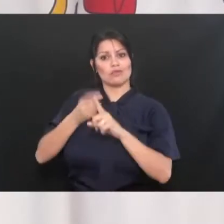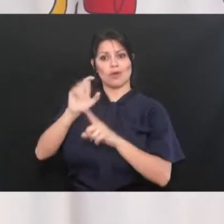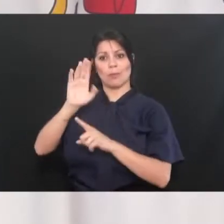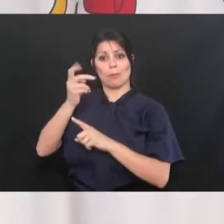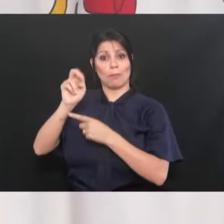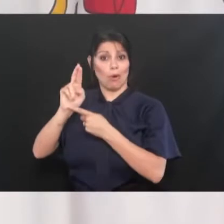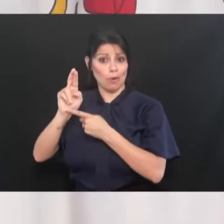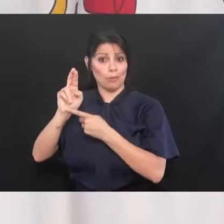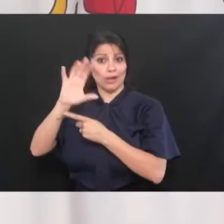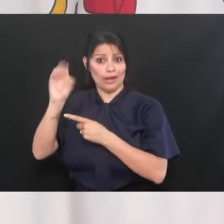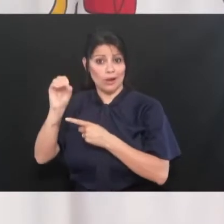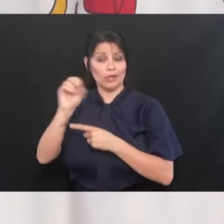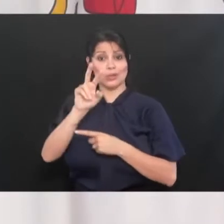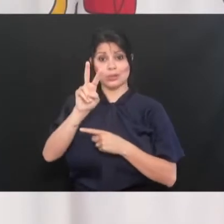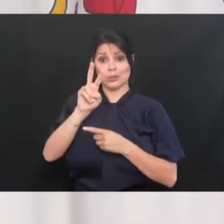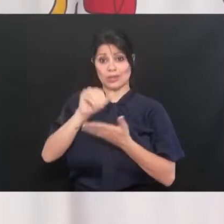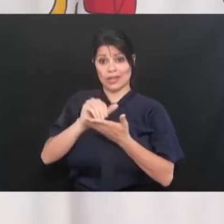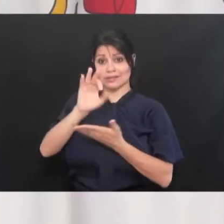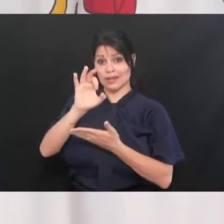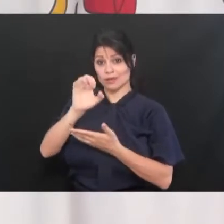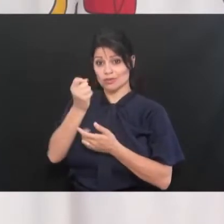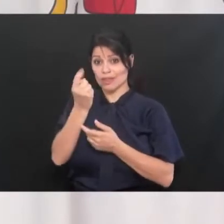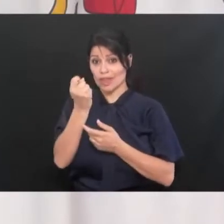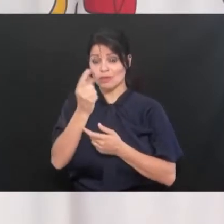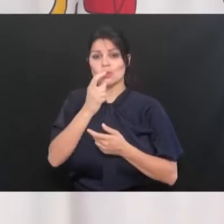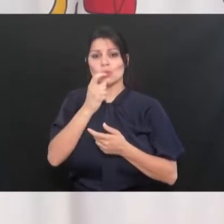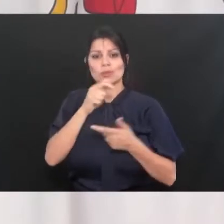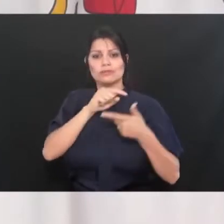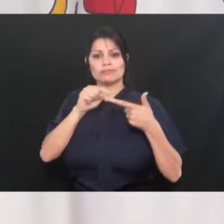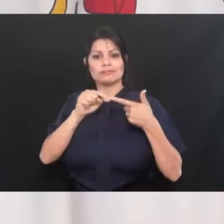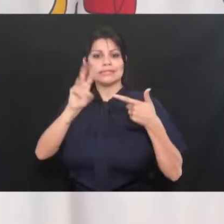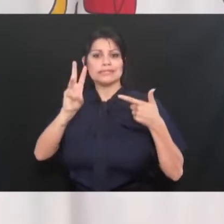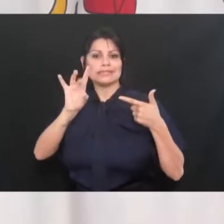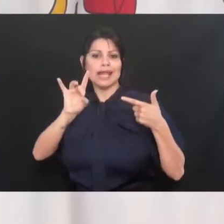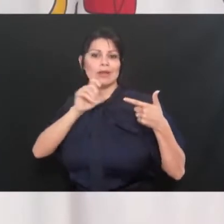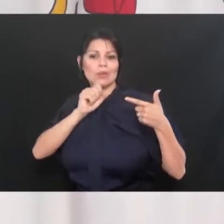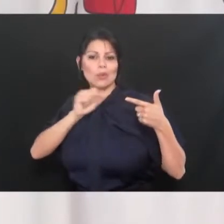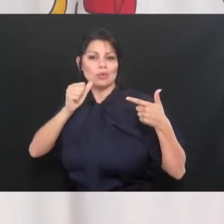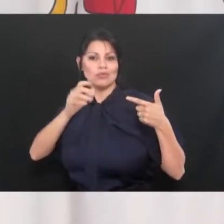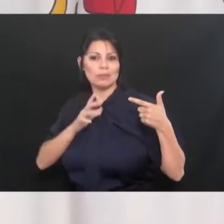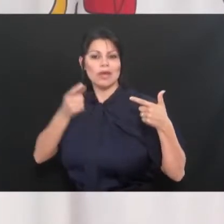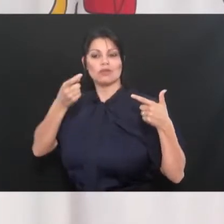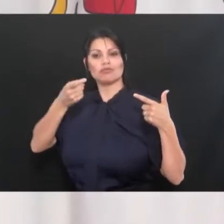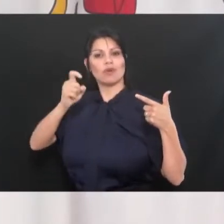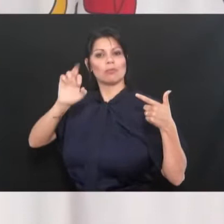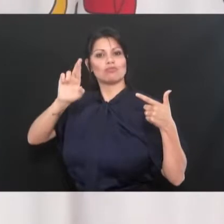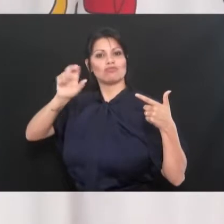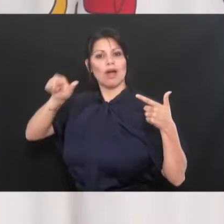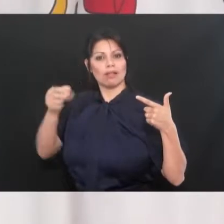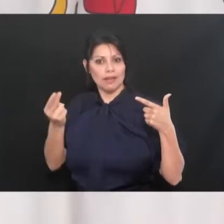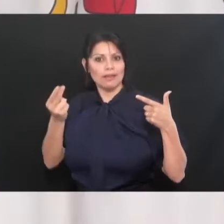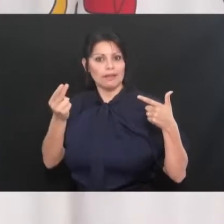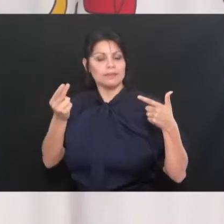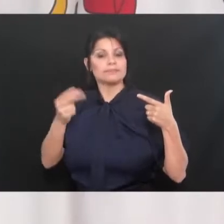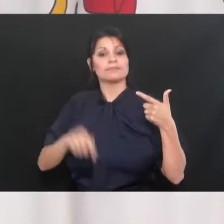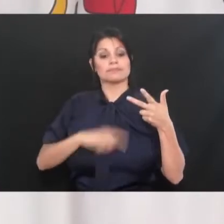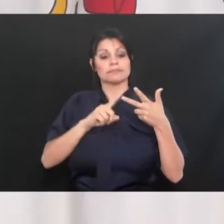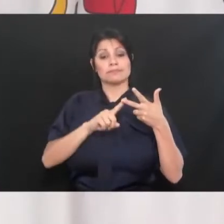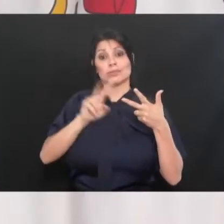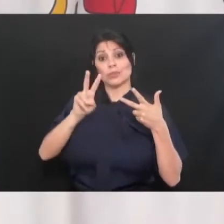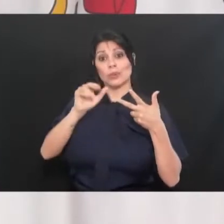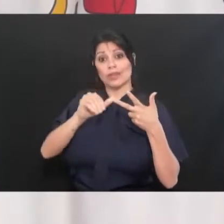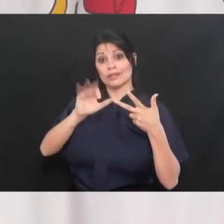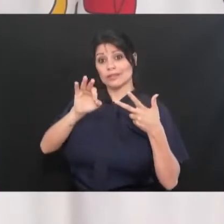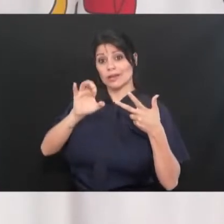Our 2,911th death is a 68-year-old female from Raleigh County. Our